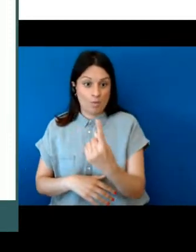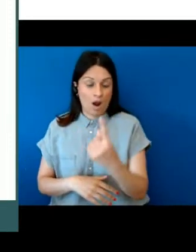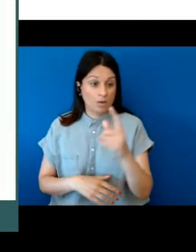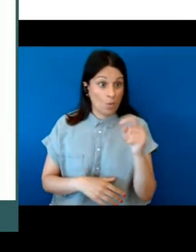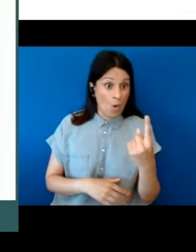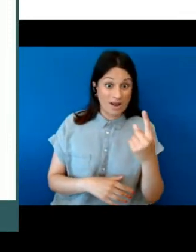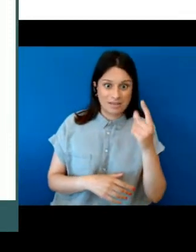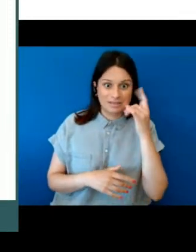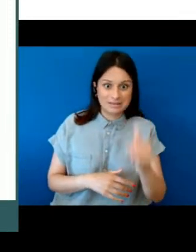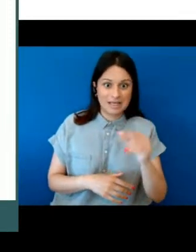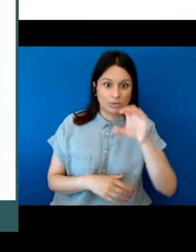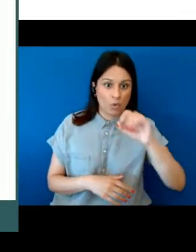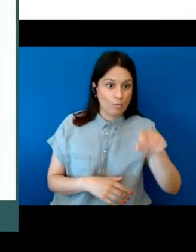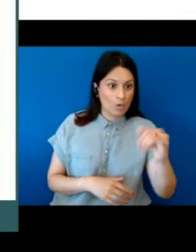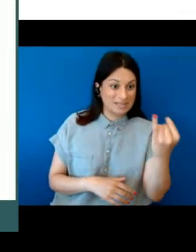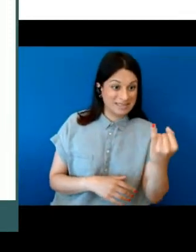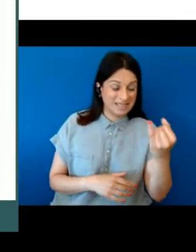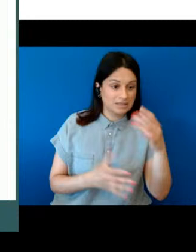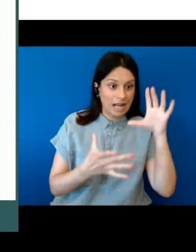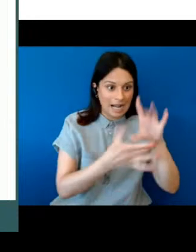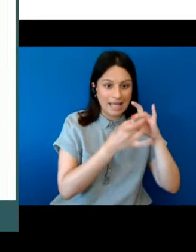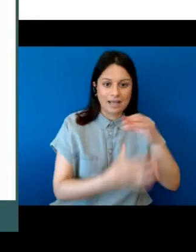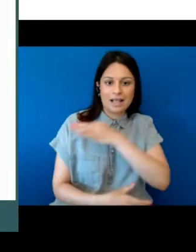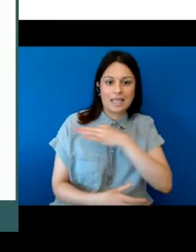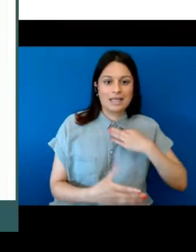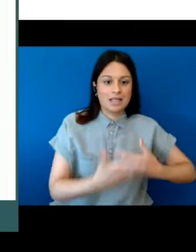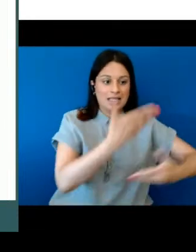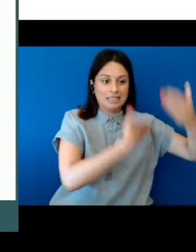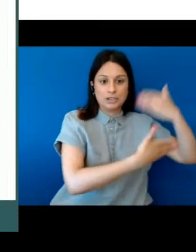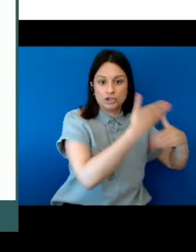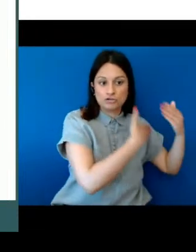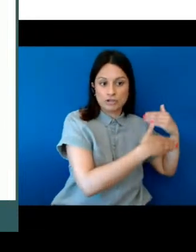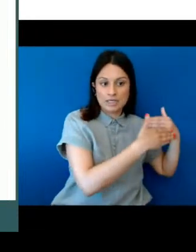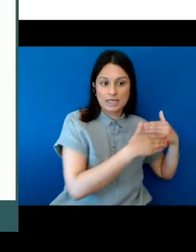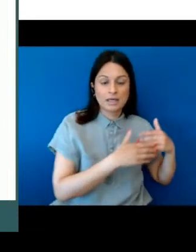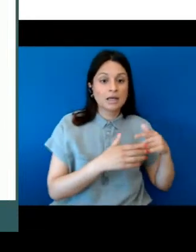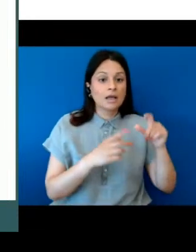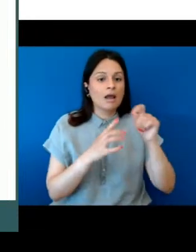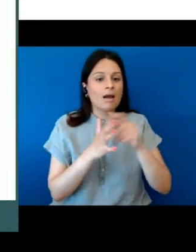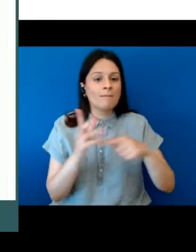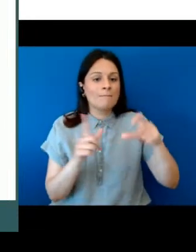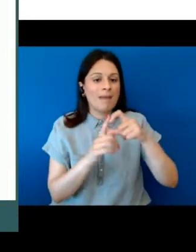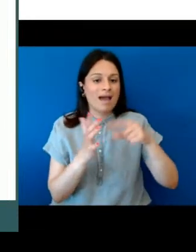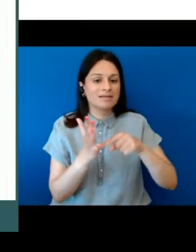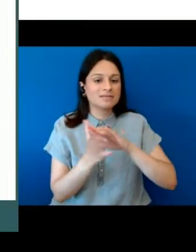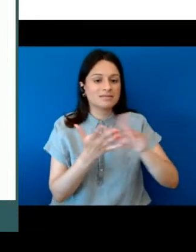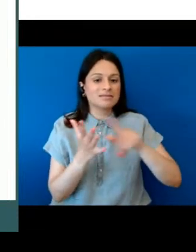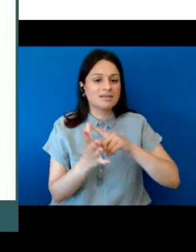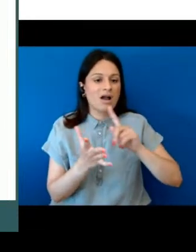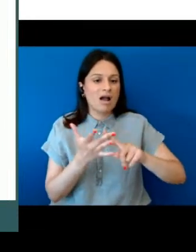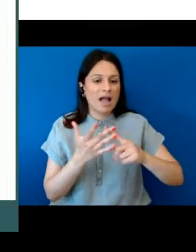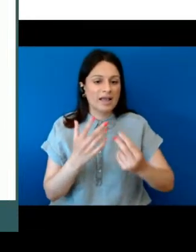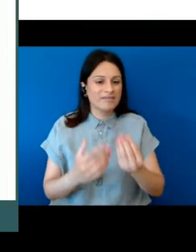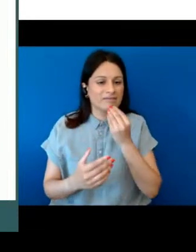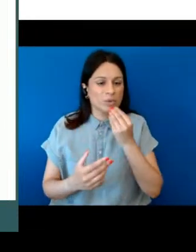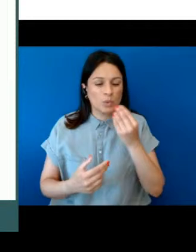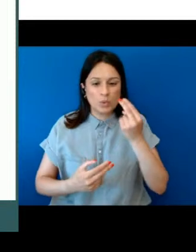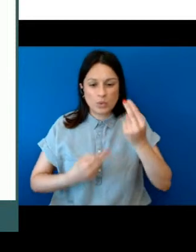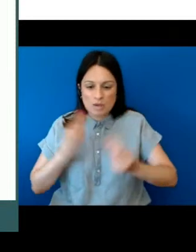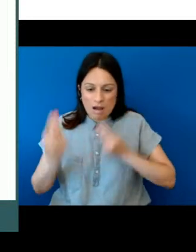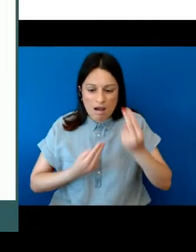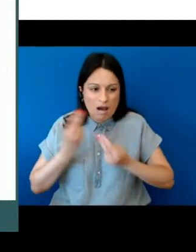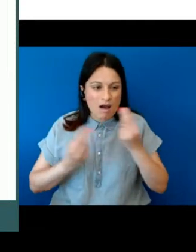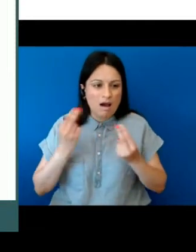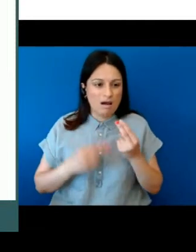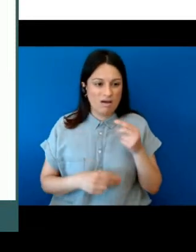fits with the clinical history, so if you go back to that pad Thai example, you know, that's still